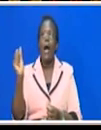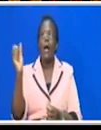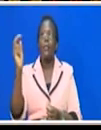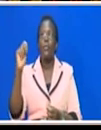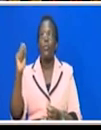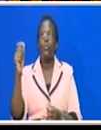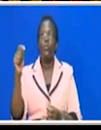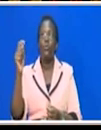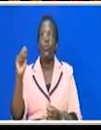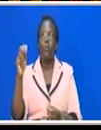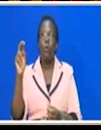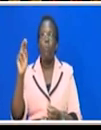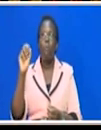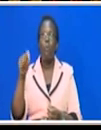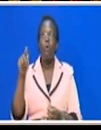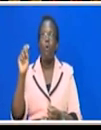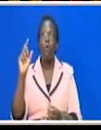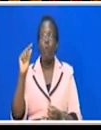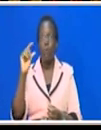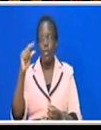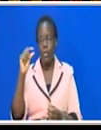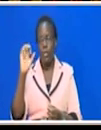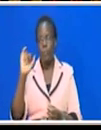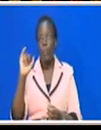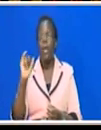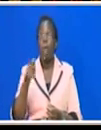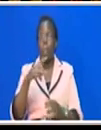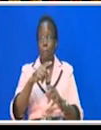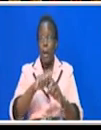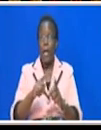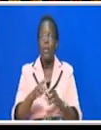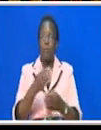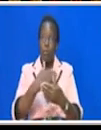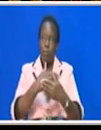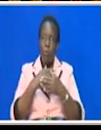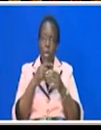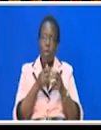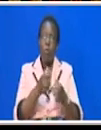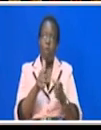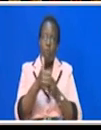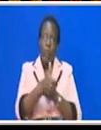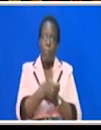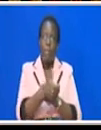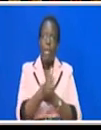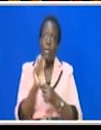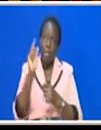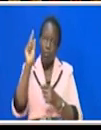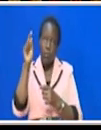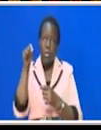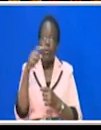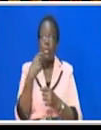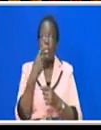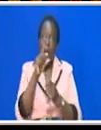But before we go very far, remember the question specifies identify one